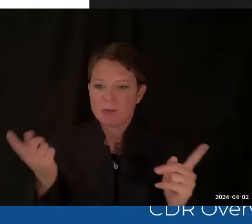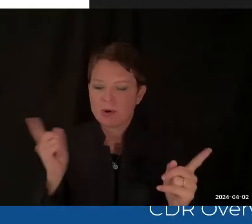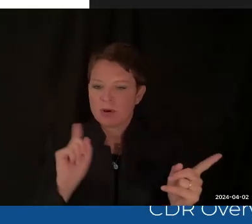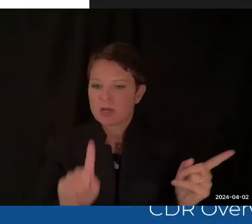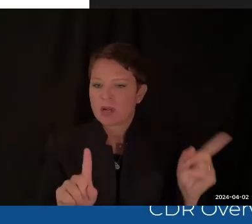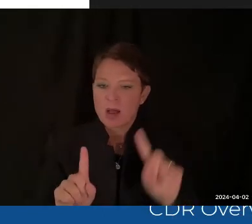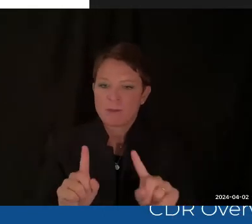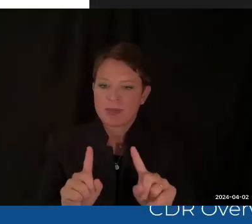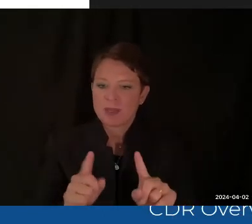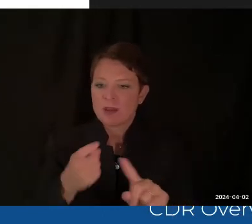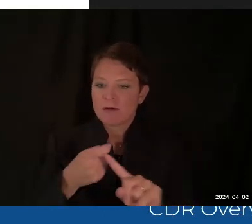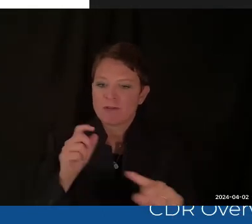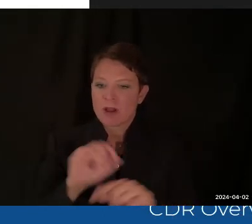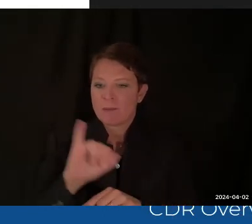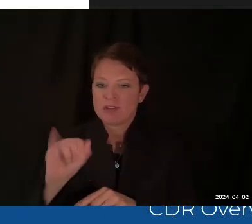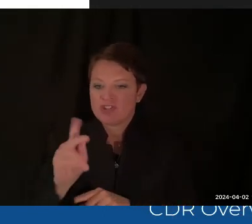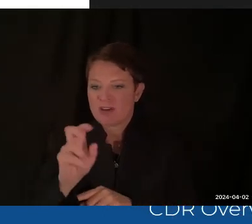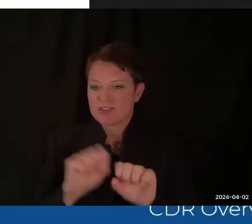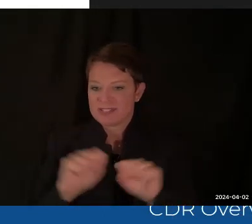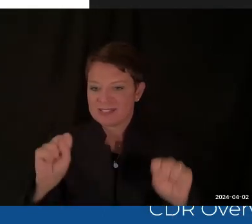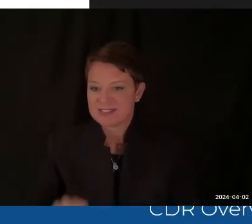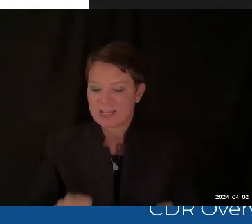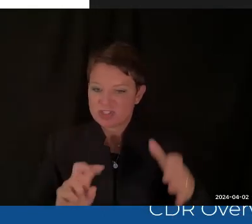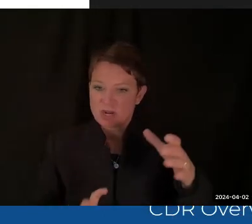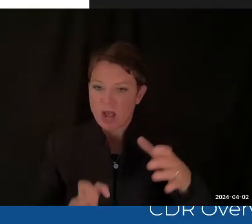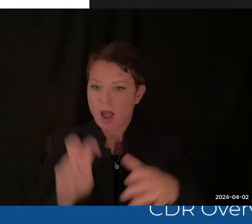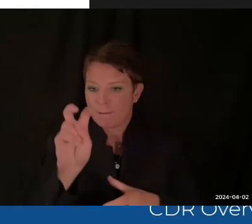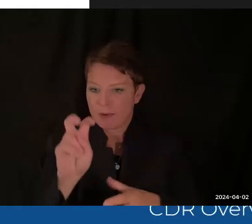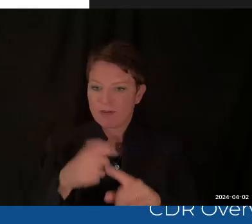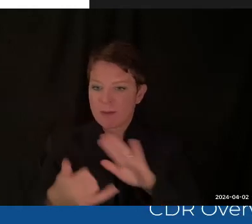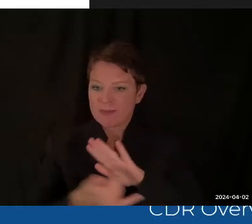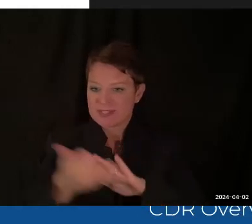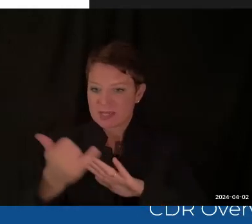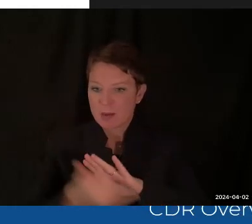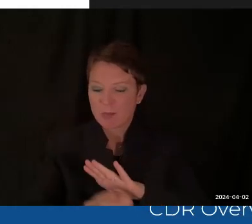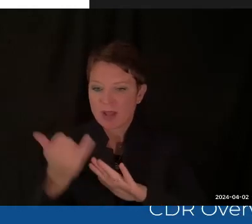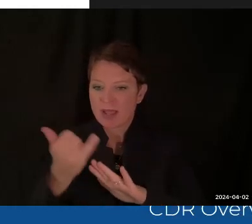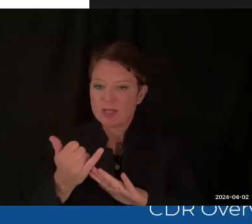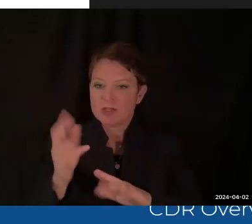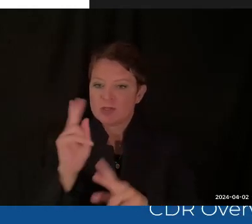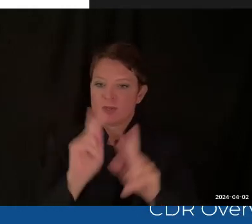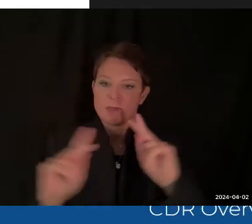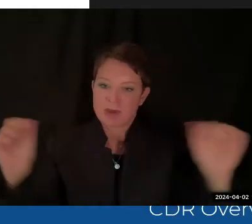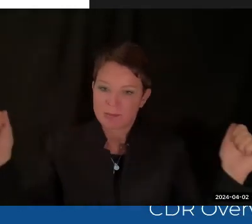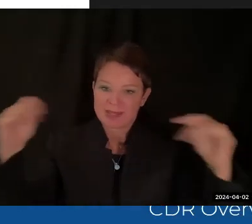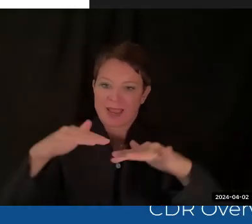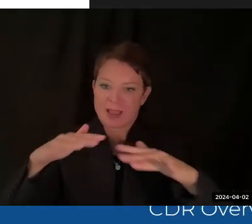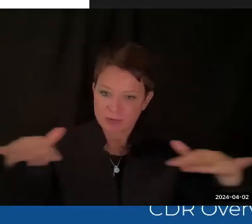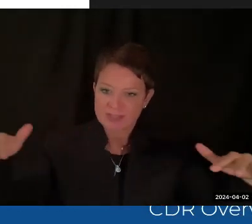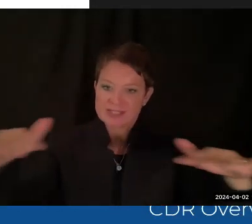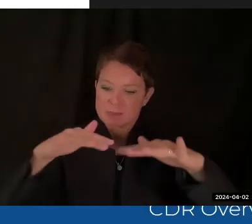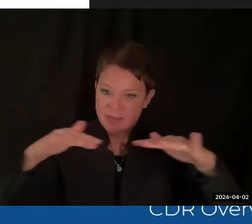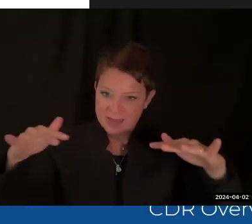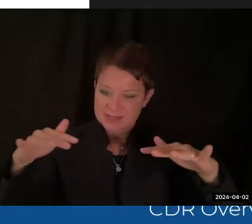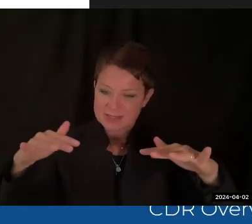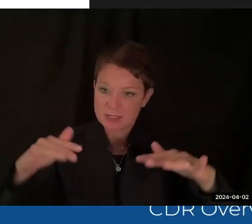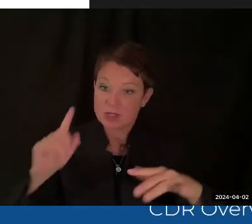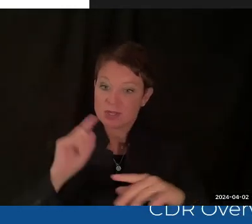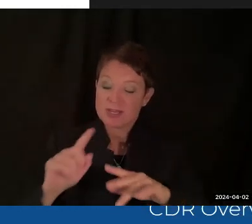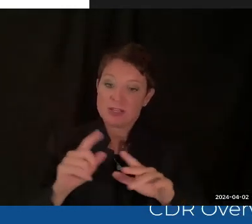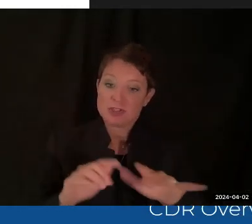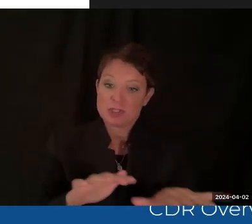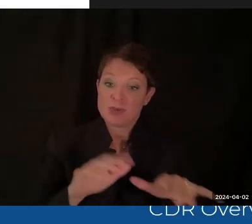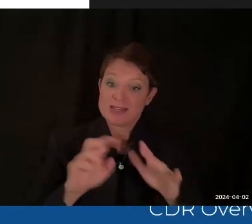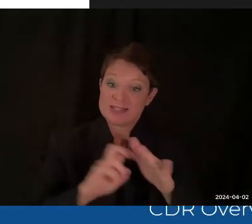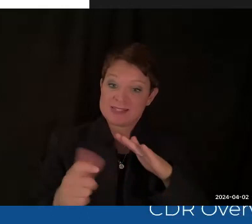directly from Jefferson Station and or other SEPTA stops into the public gathering space? Do they need to exit